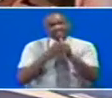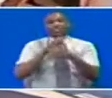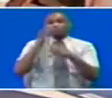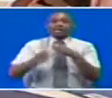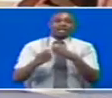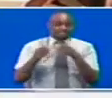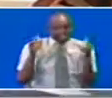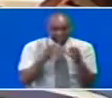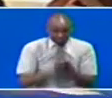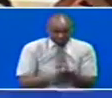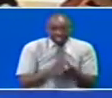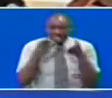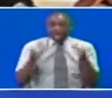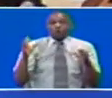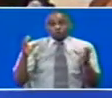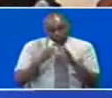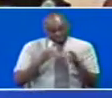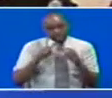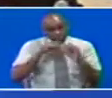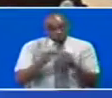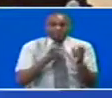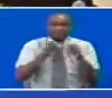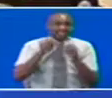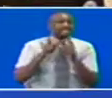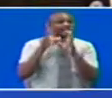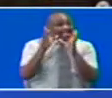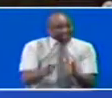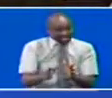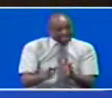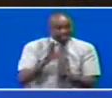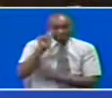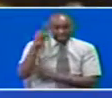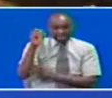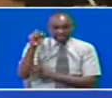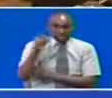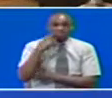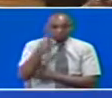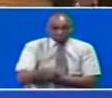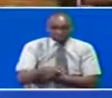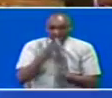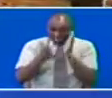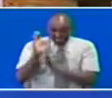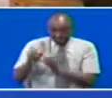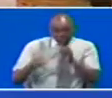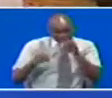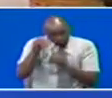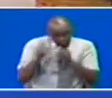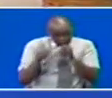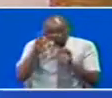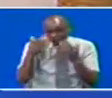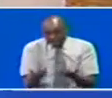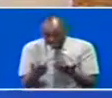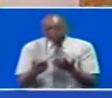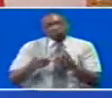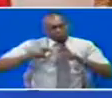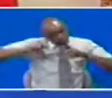firm. According to the company's group managing director, Dr Benson Wairegi, the strategy was formulated following a thorough